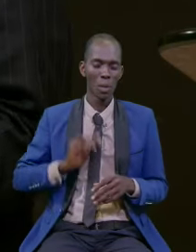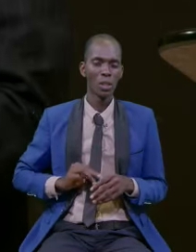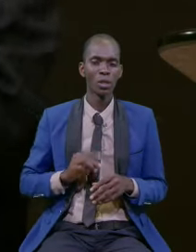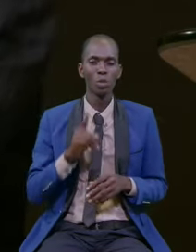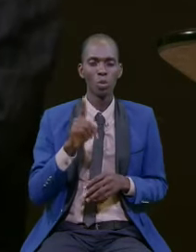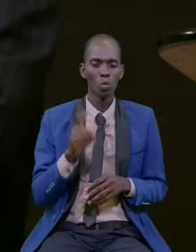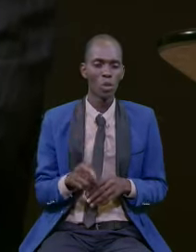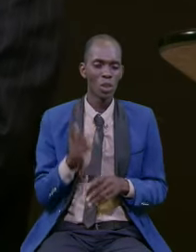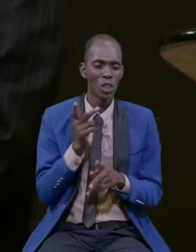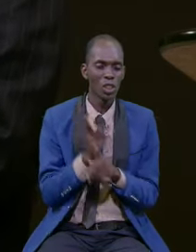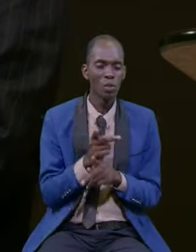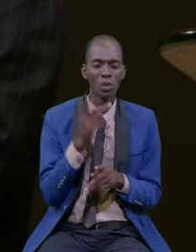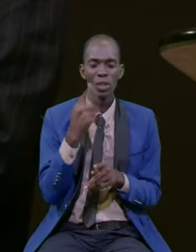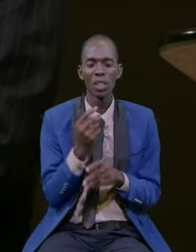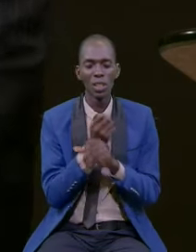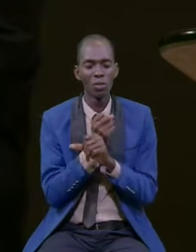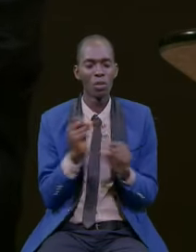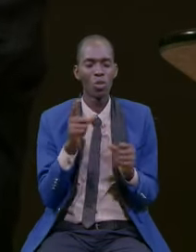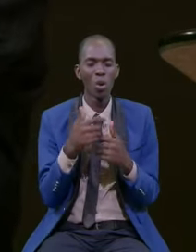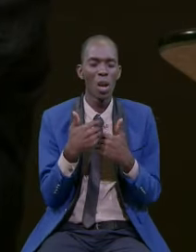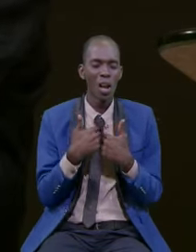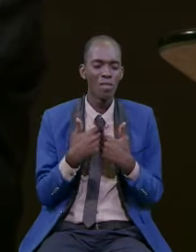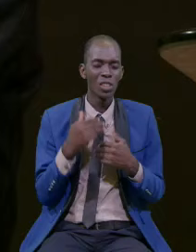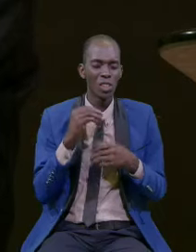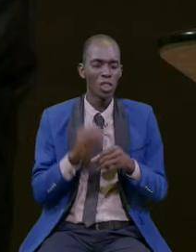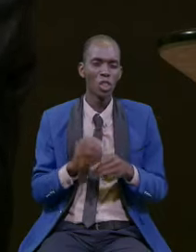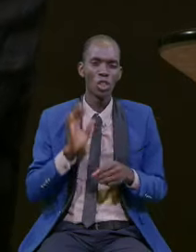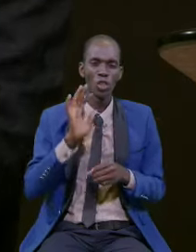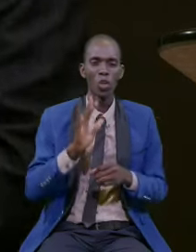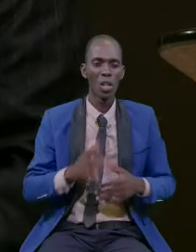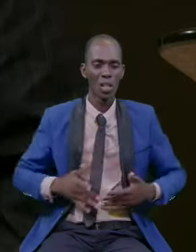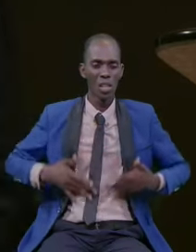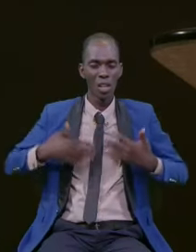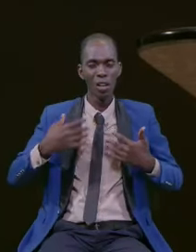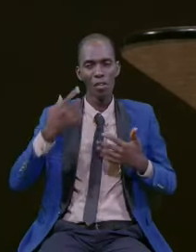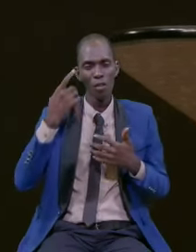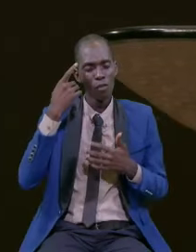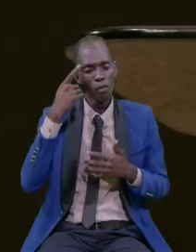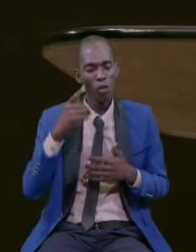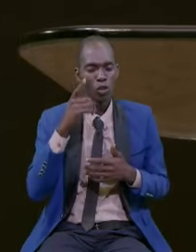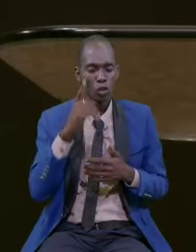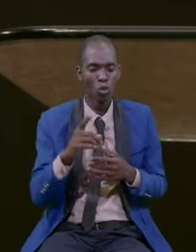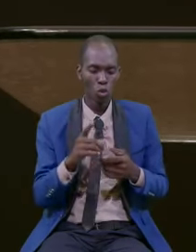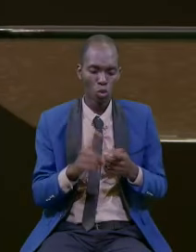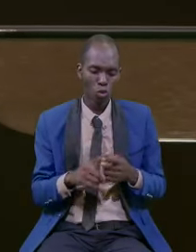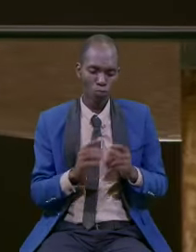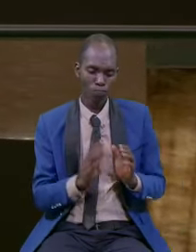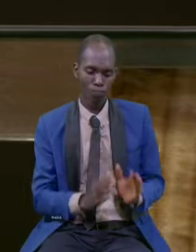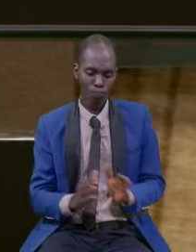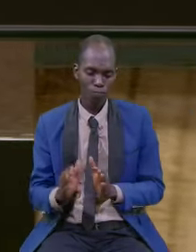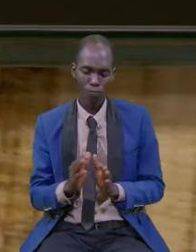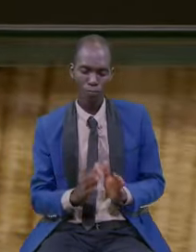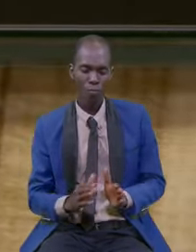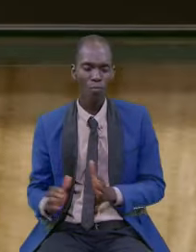you have. You'll keep everything in your life in order, under the supervision and